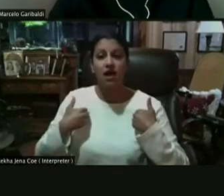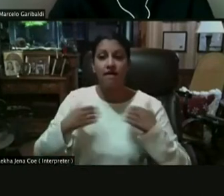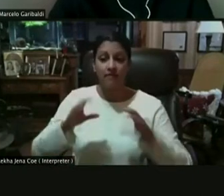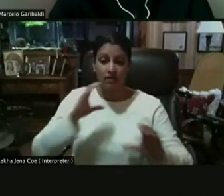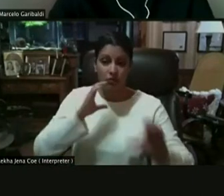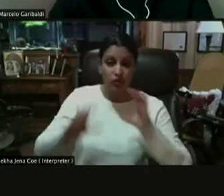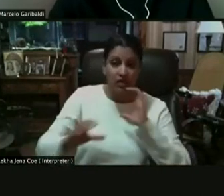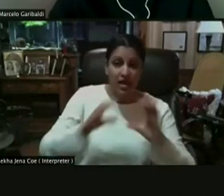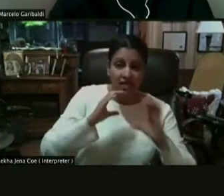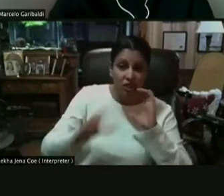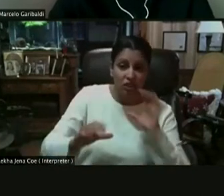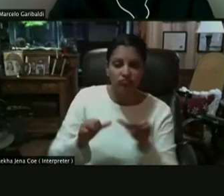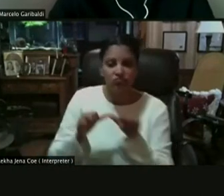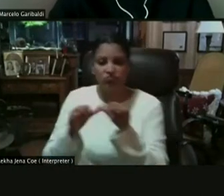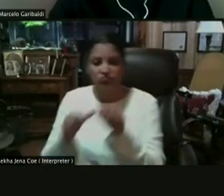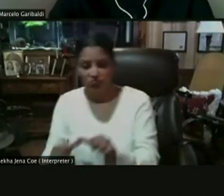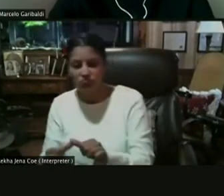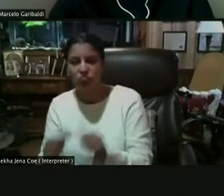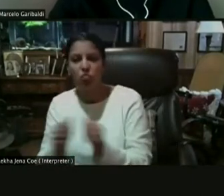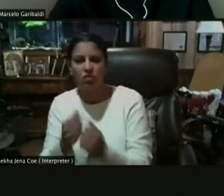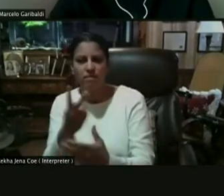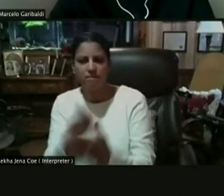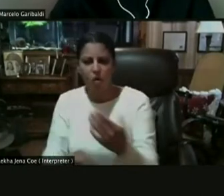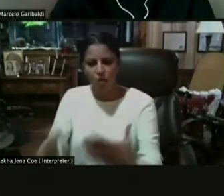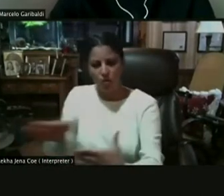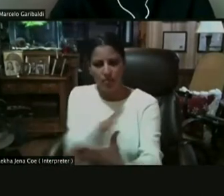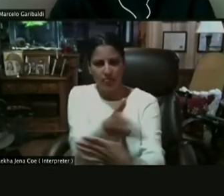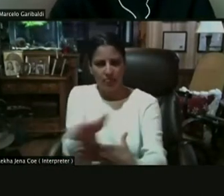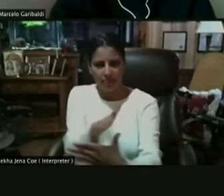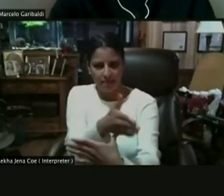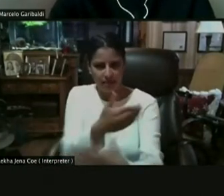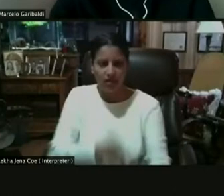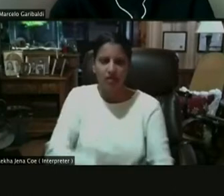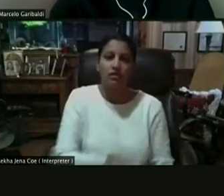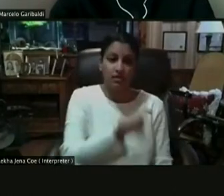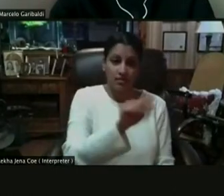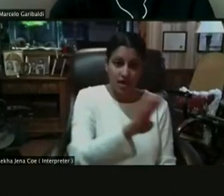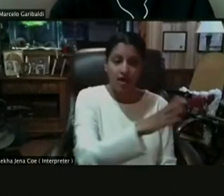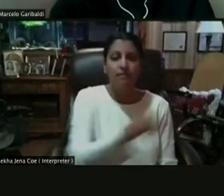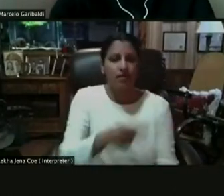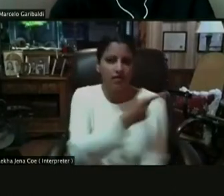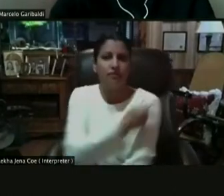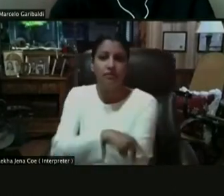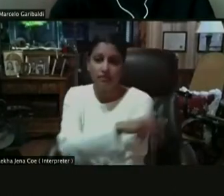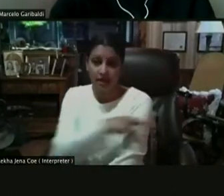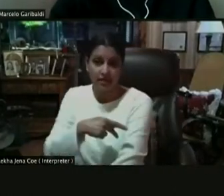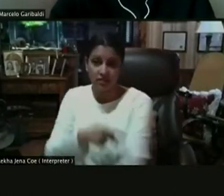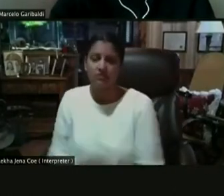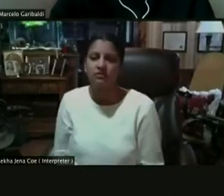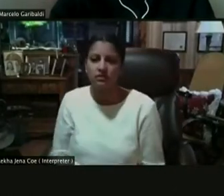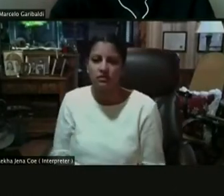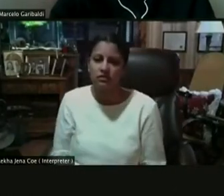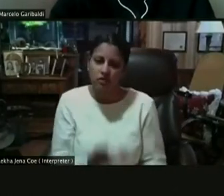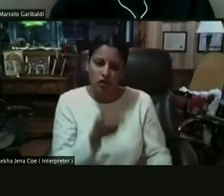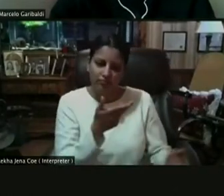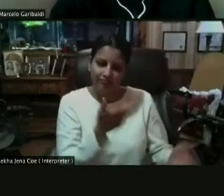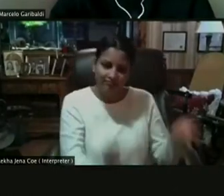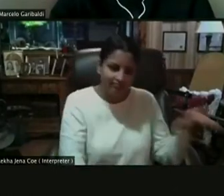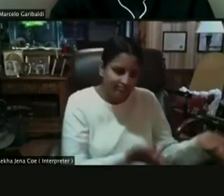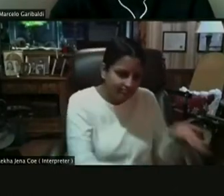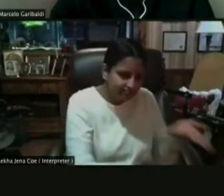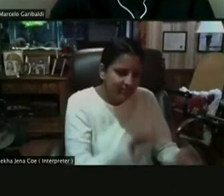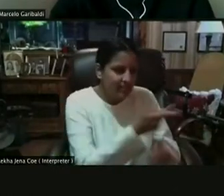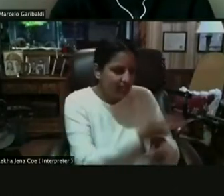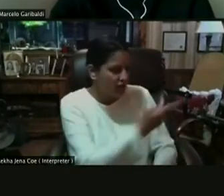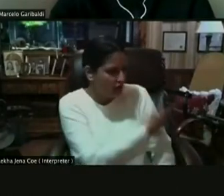lab, the dry lab, as well as the patients. And so seeing the patients and then taking some of those